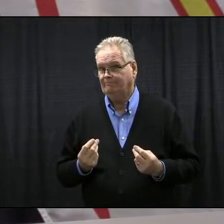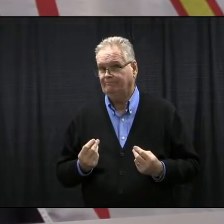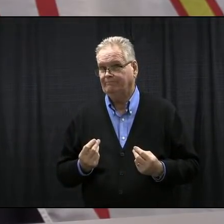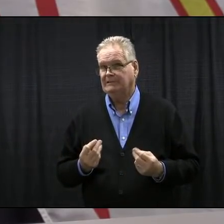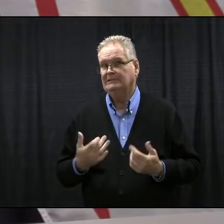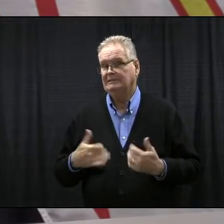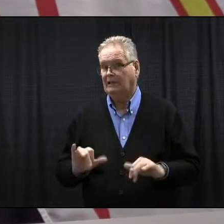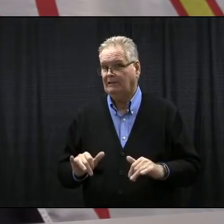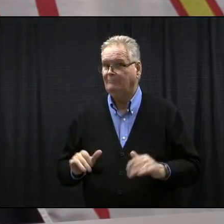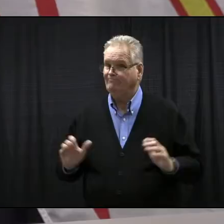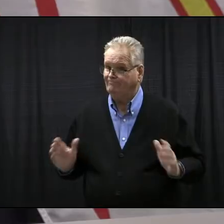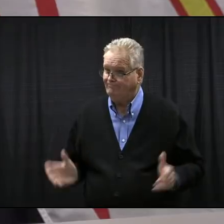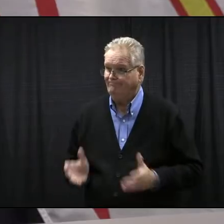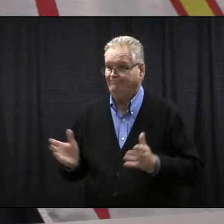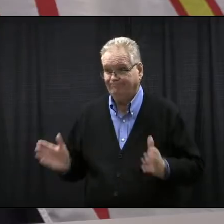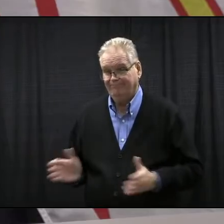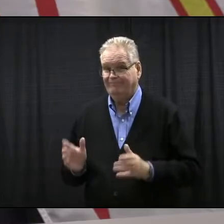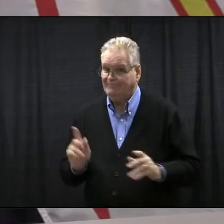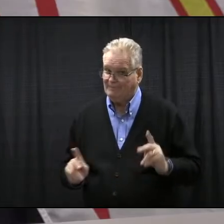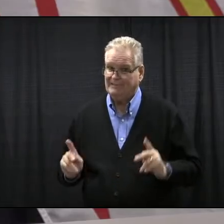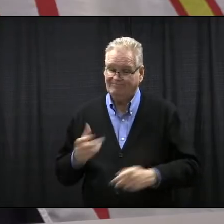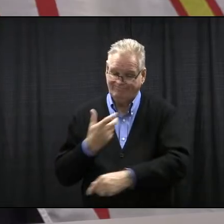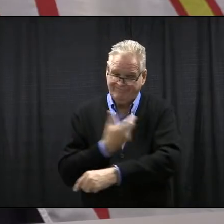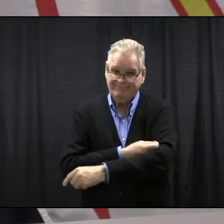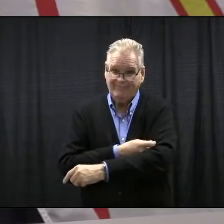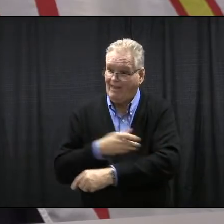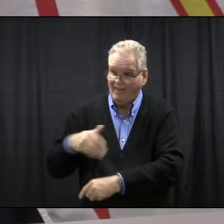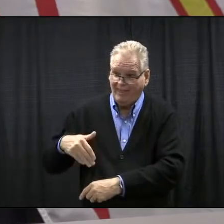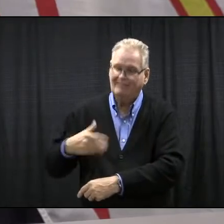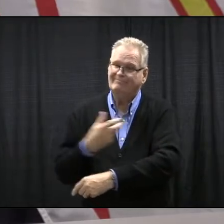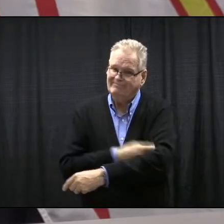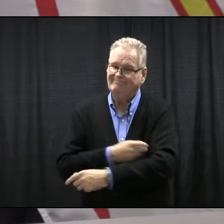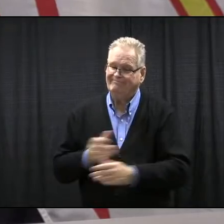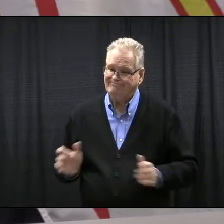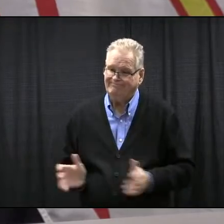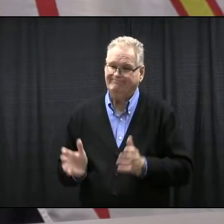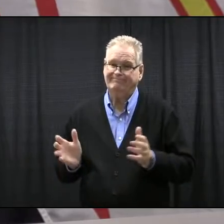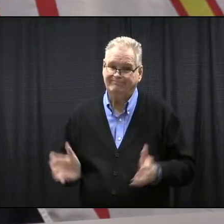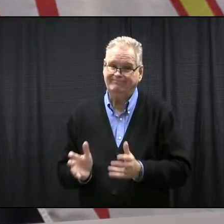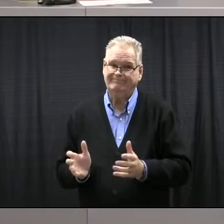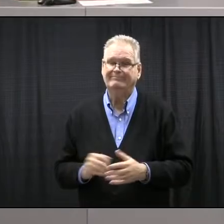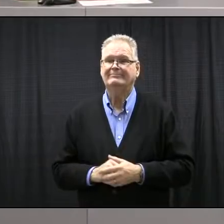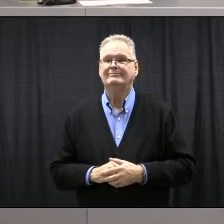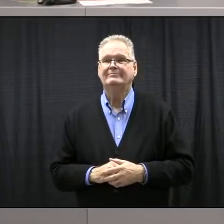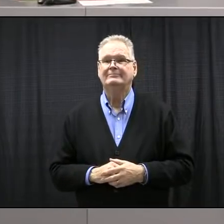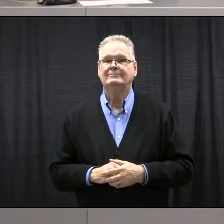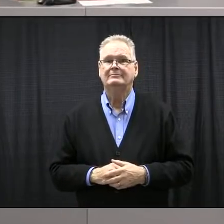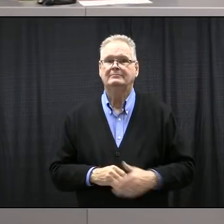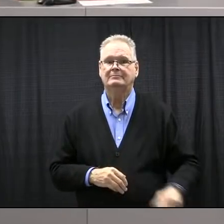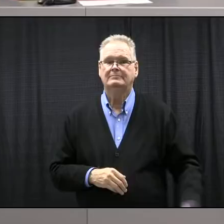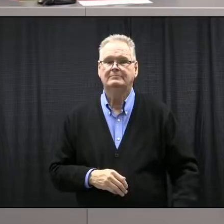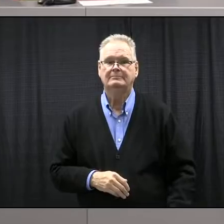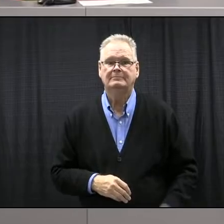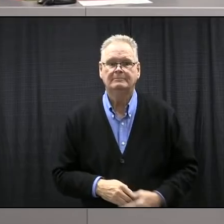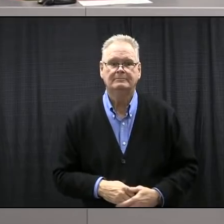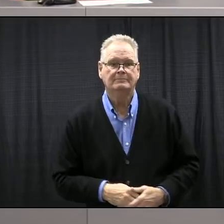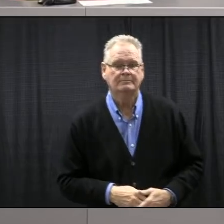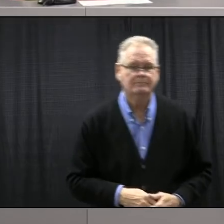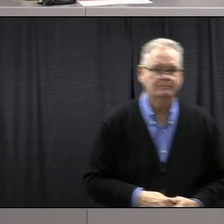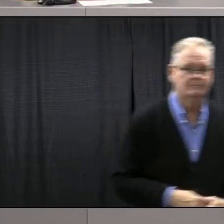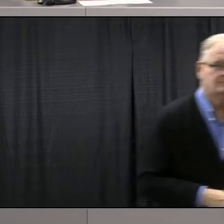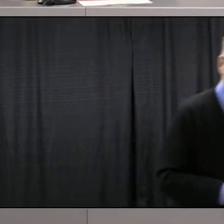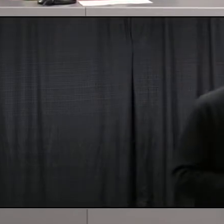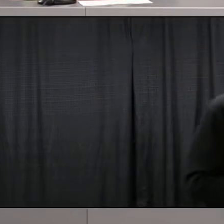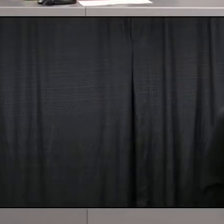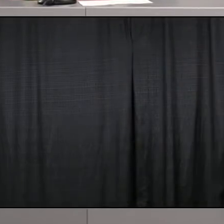that's part of the reason why we're seeing those numbers as they are. Okay, thank you. Our next